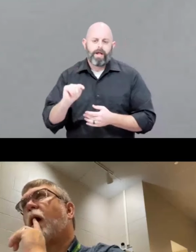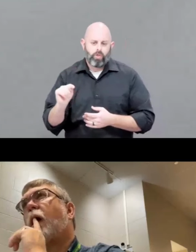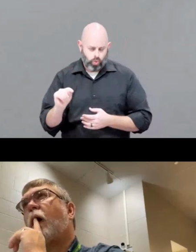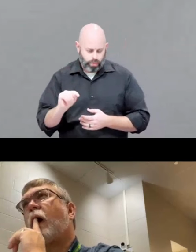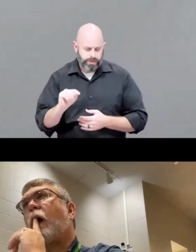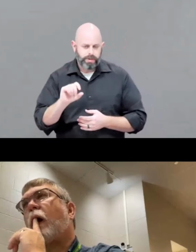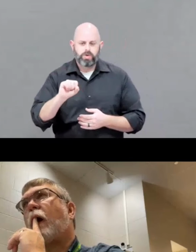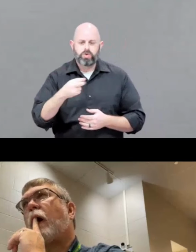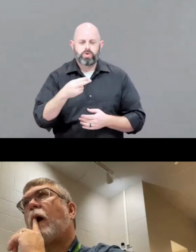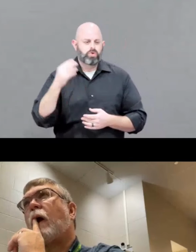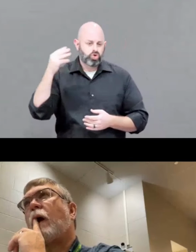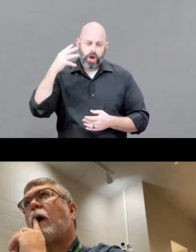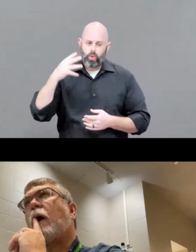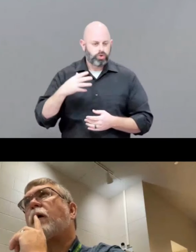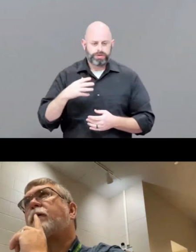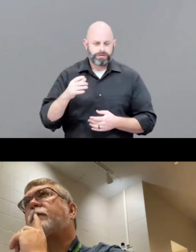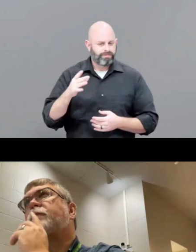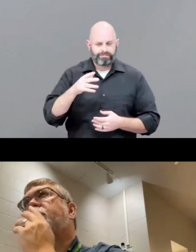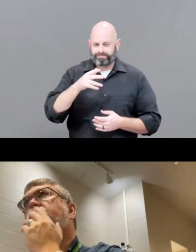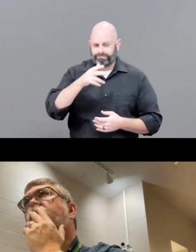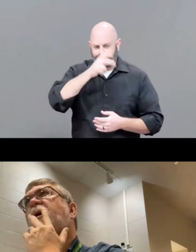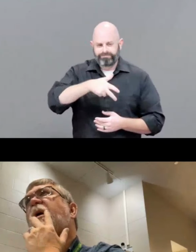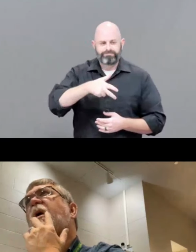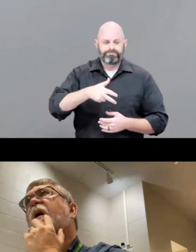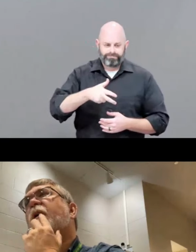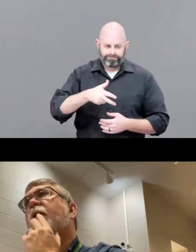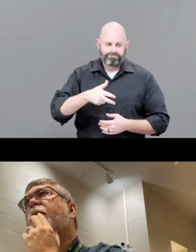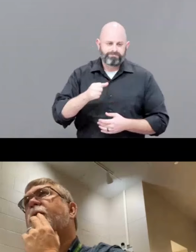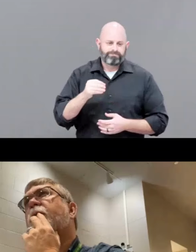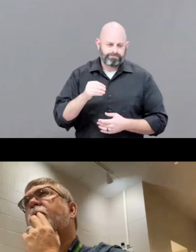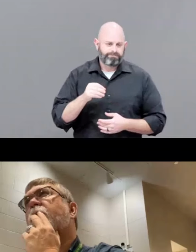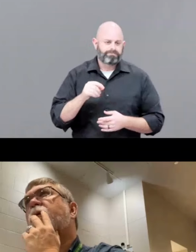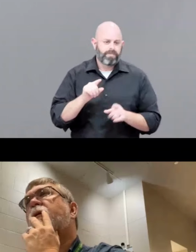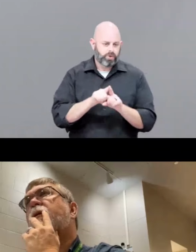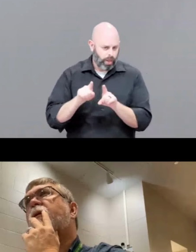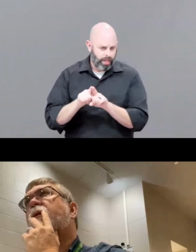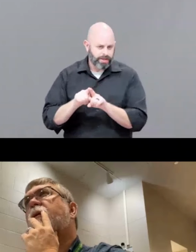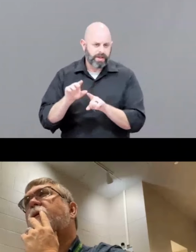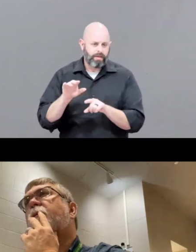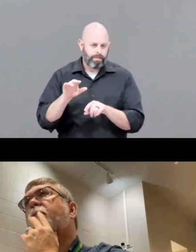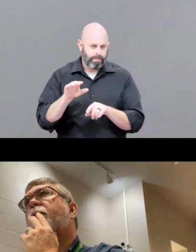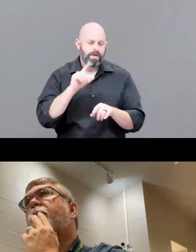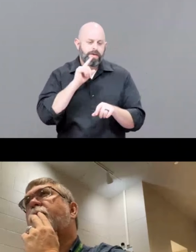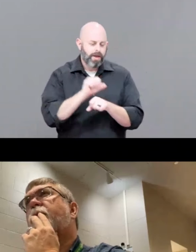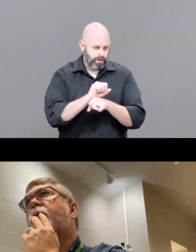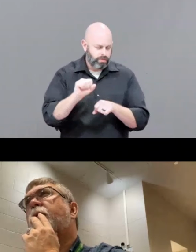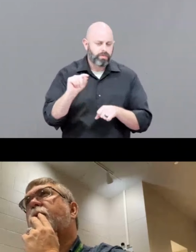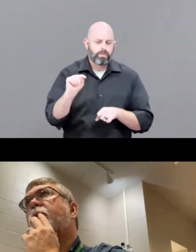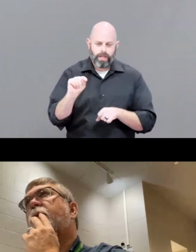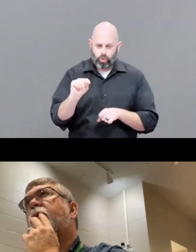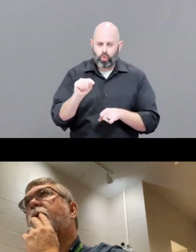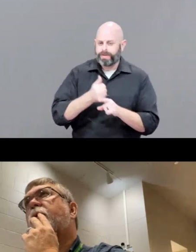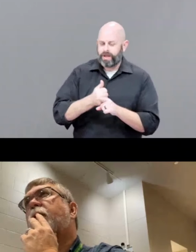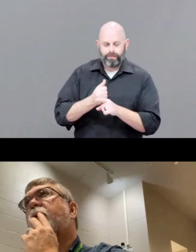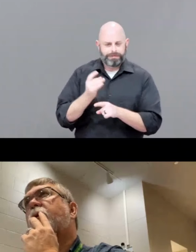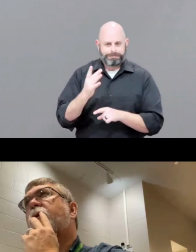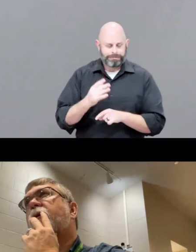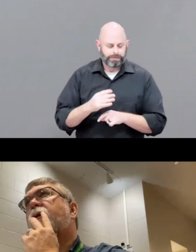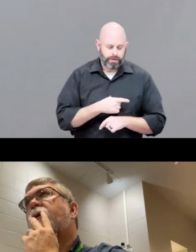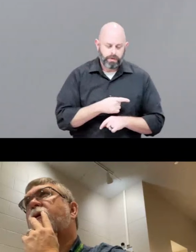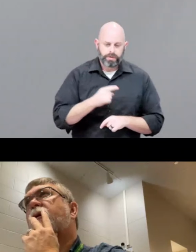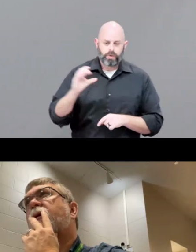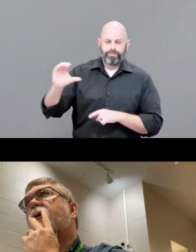bathrooms. The showers are in pretty bad shape, Yep. as well as the actual bathroom itself. They